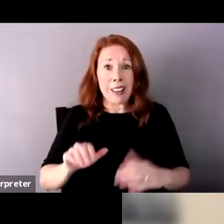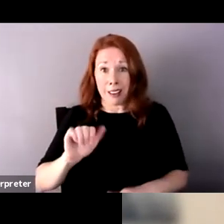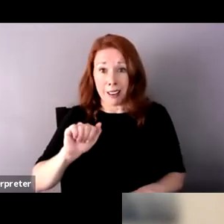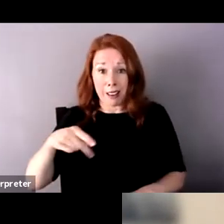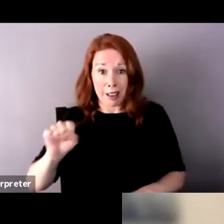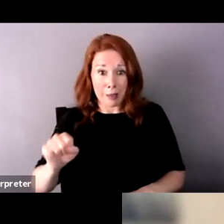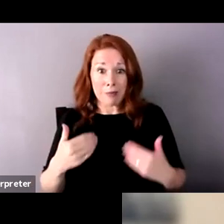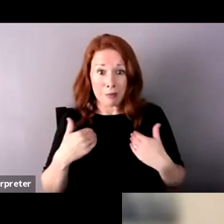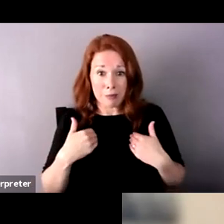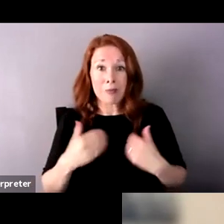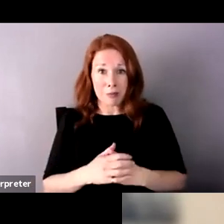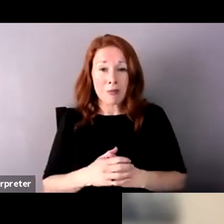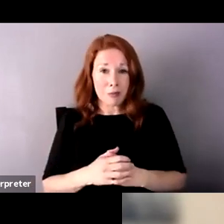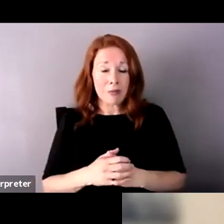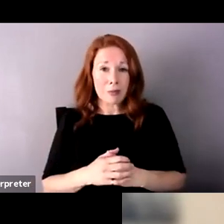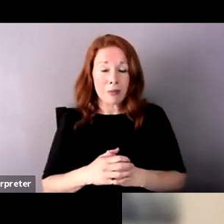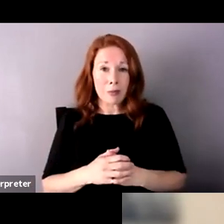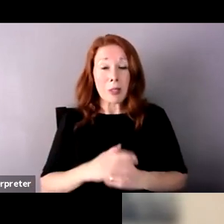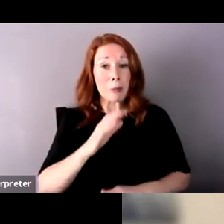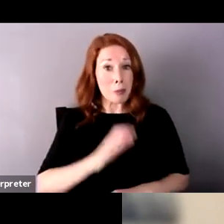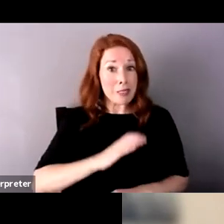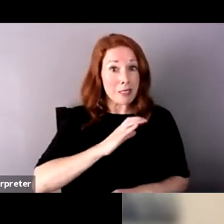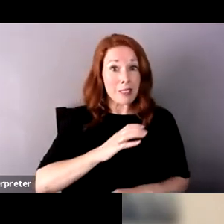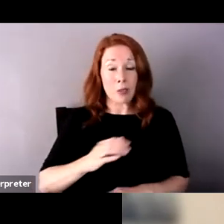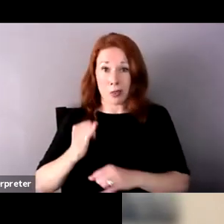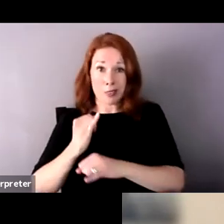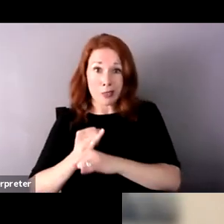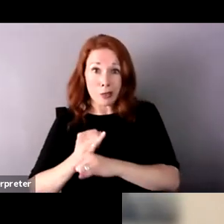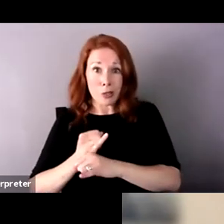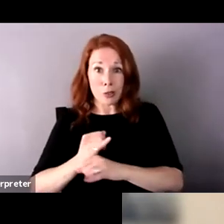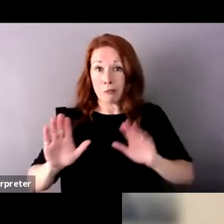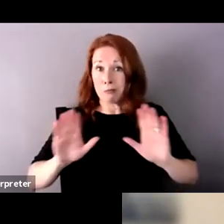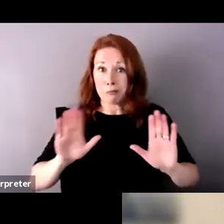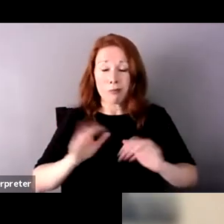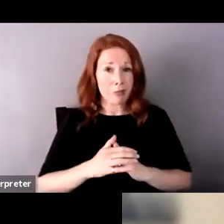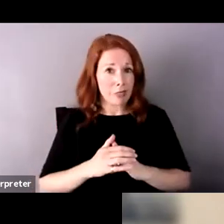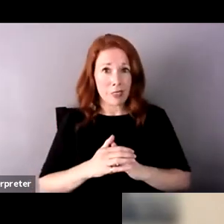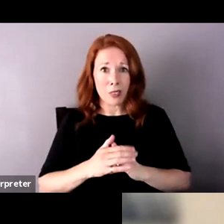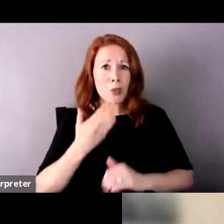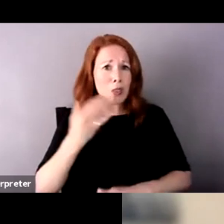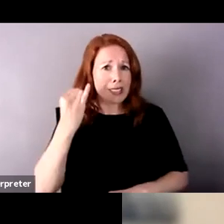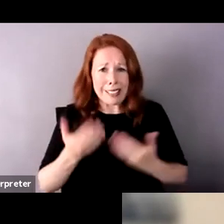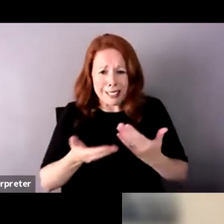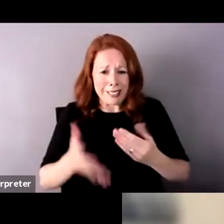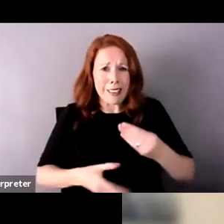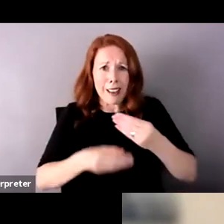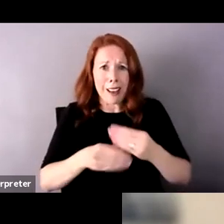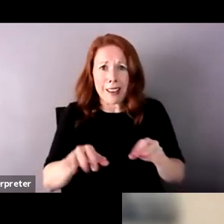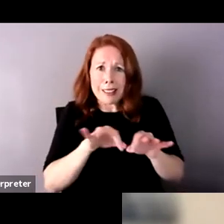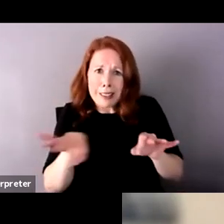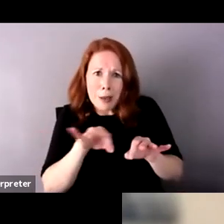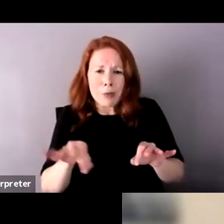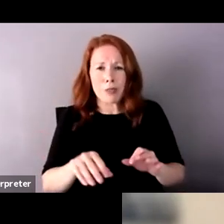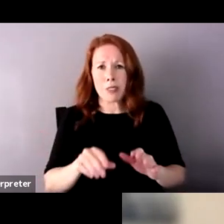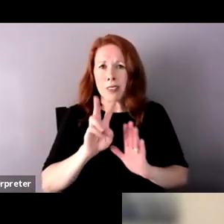them now. So whether you're a citizen or an institution, those are a couple of really easy things you can do to make